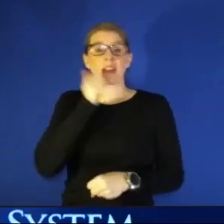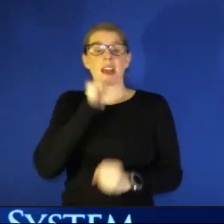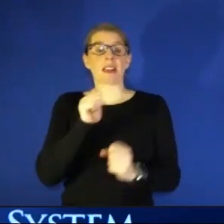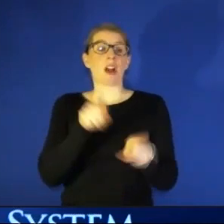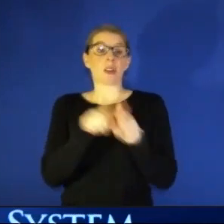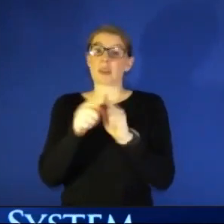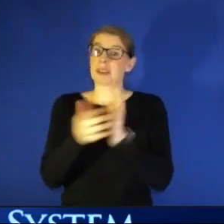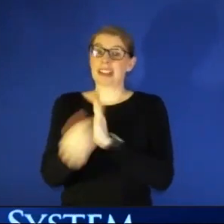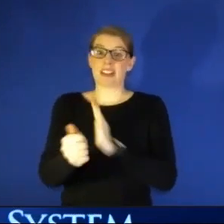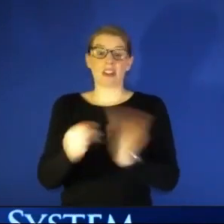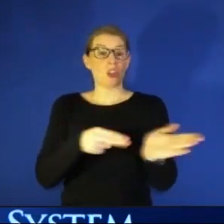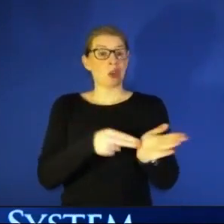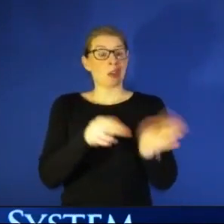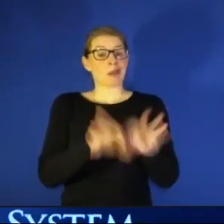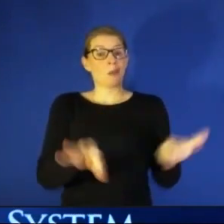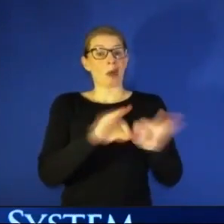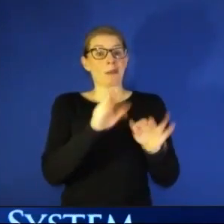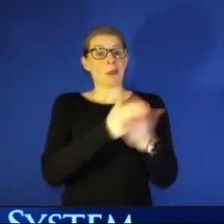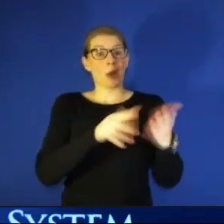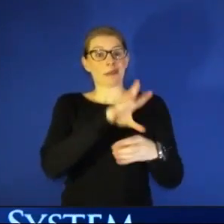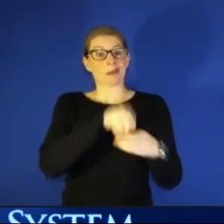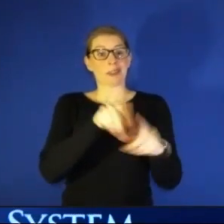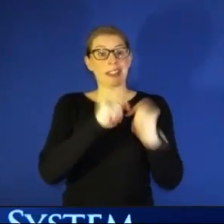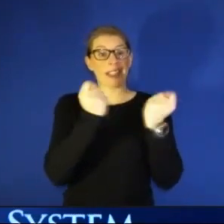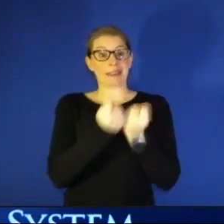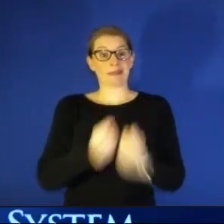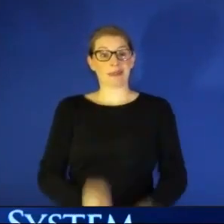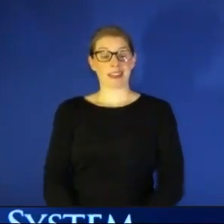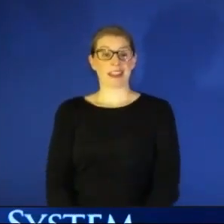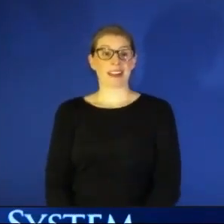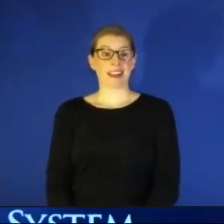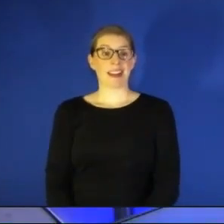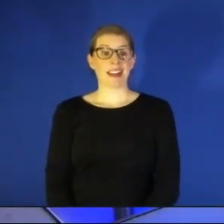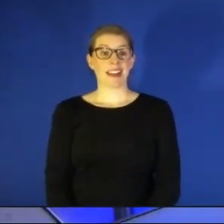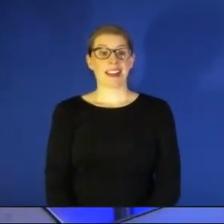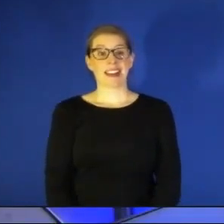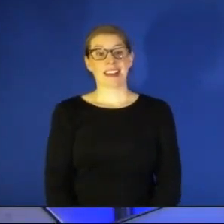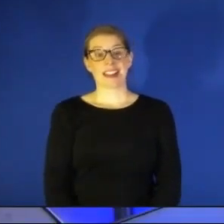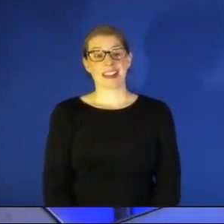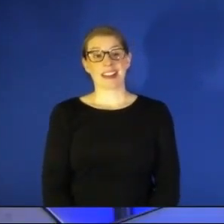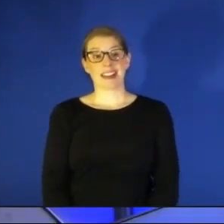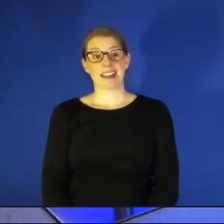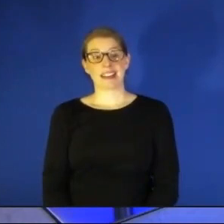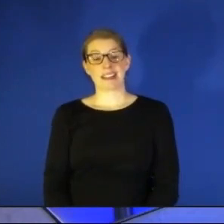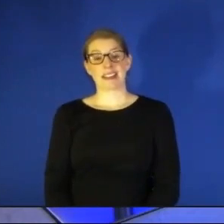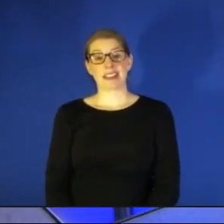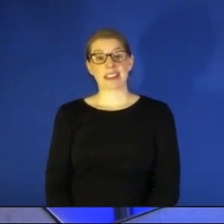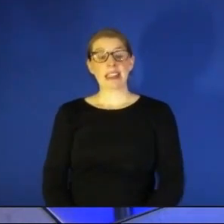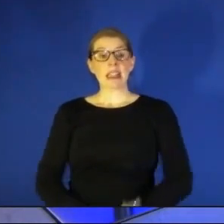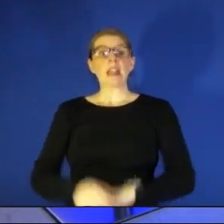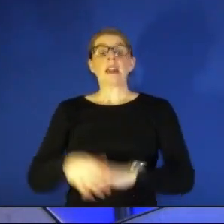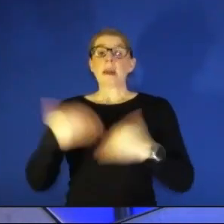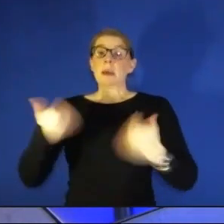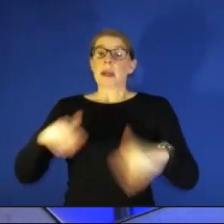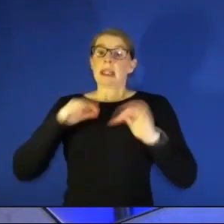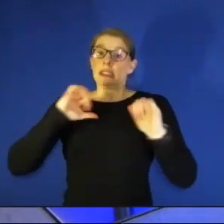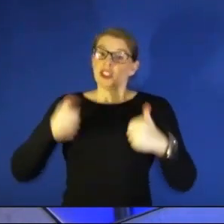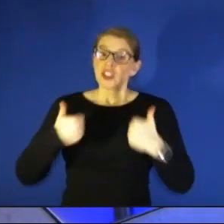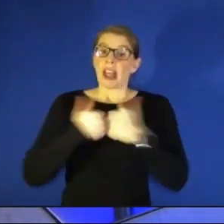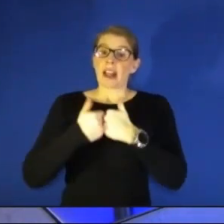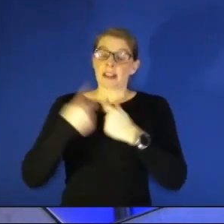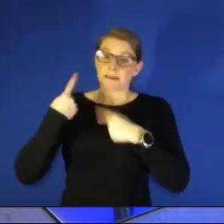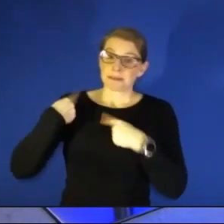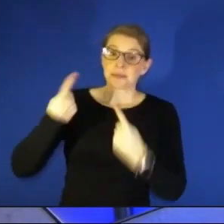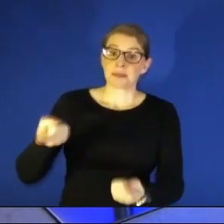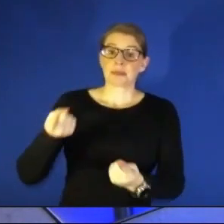important part of the team and make our place what it is. Hey, Gail, they've been put to the test the last 2 years, but I feel like they were prepped and ready,